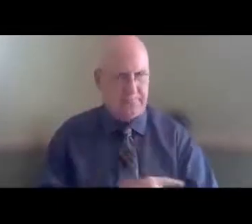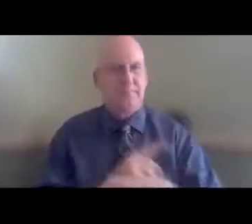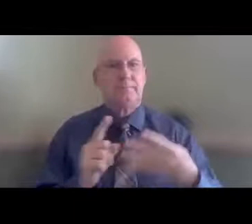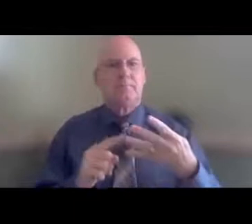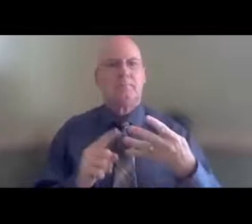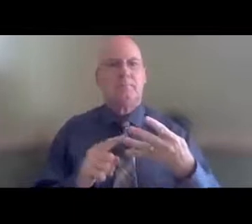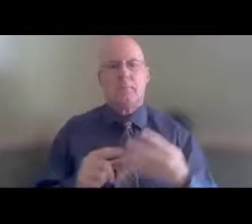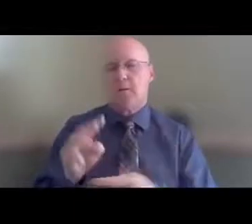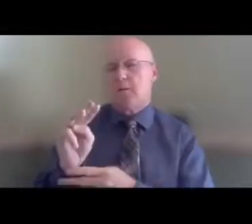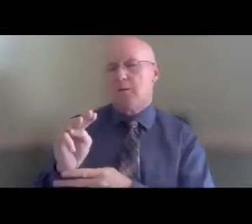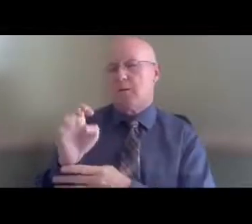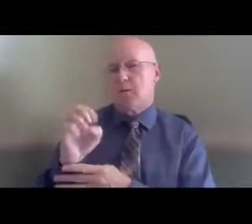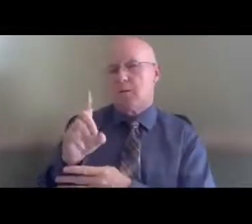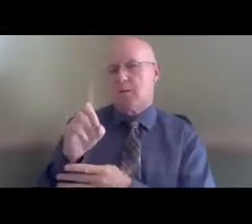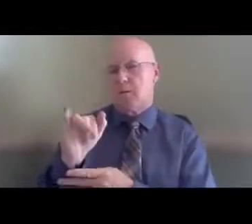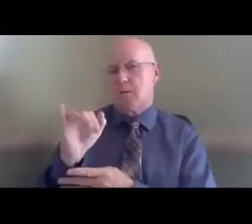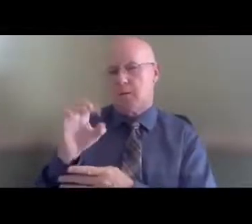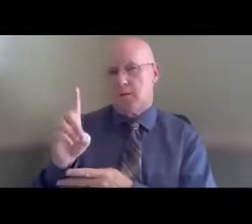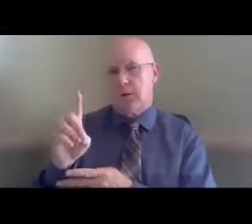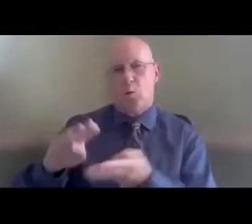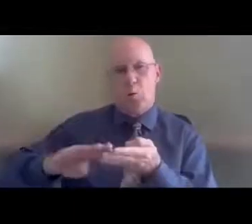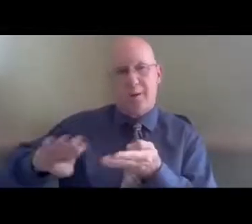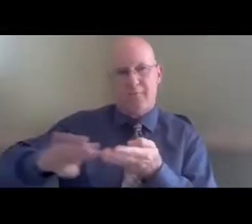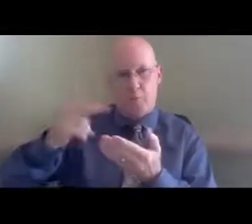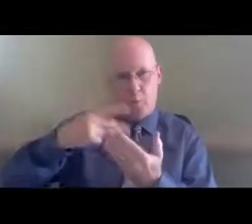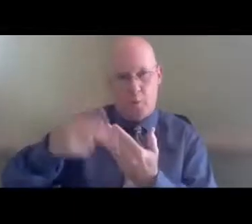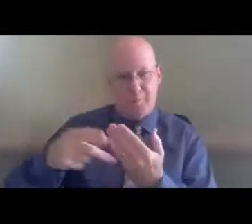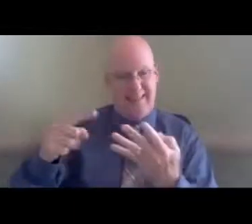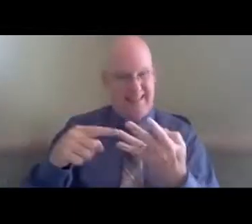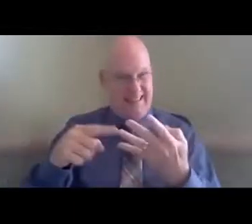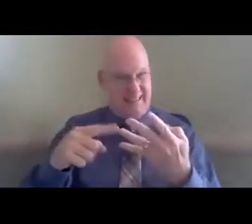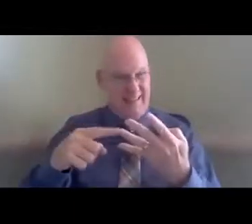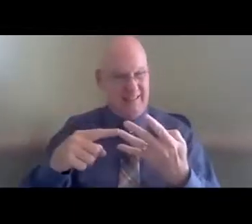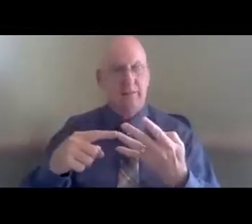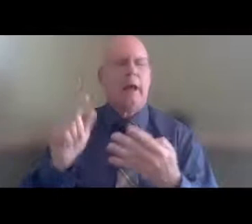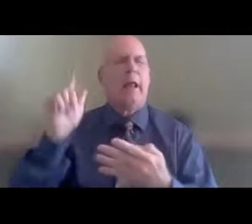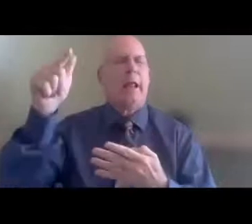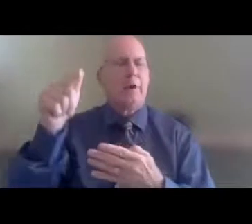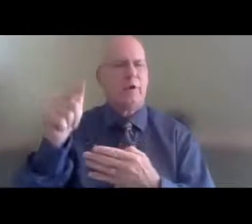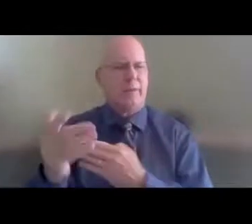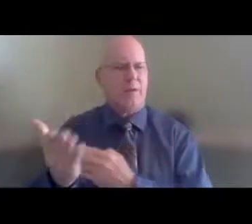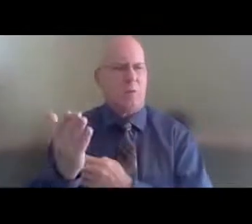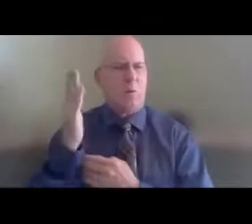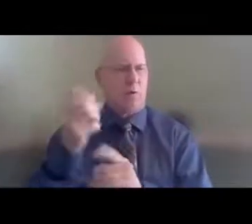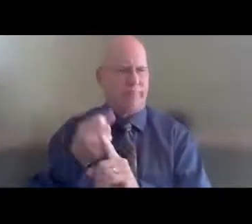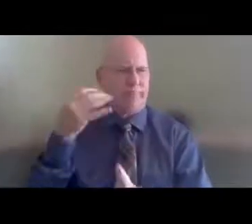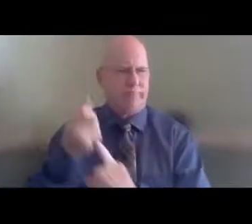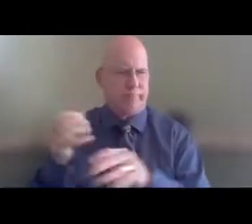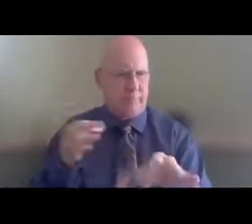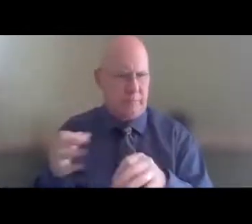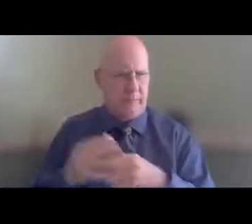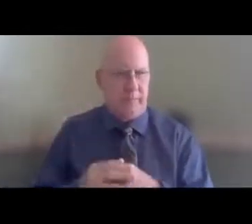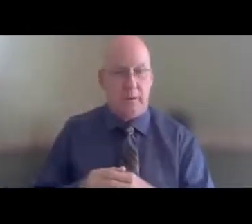waiver programs, which again, we're going to talk about that later on in a different session, but there's a program in Florida that is